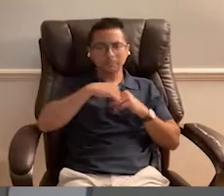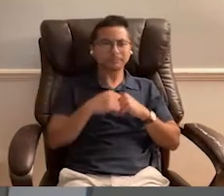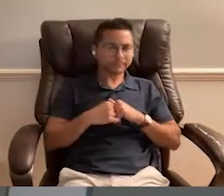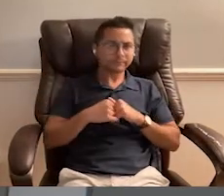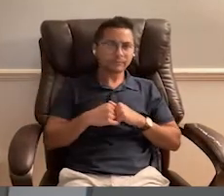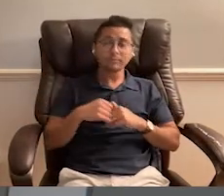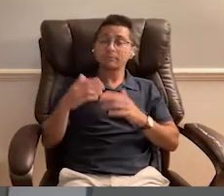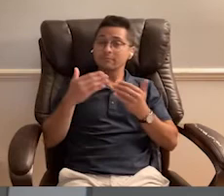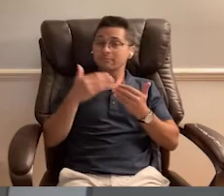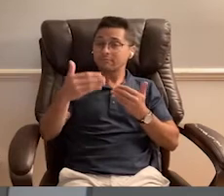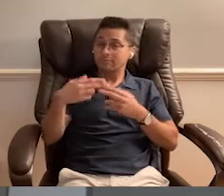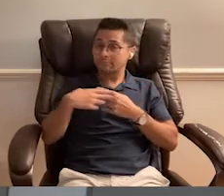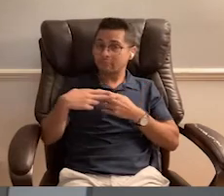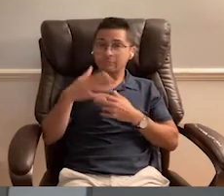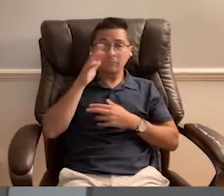that I just named.